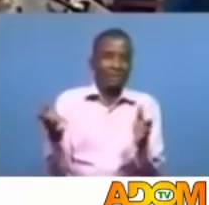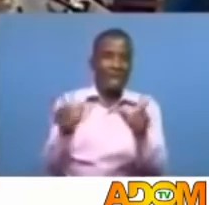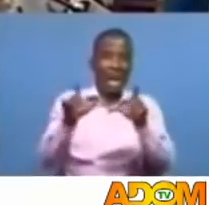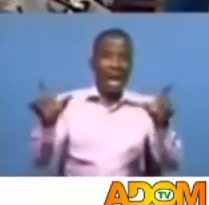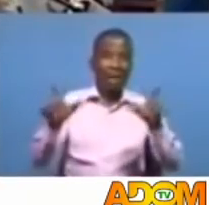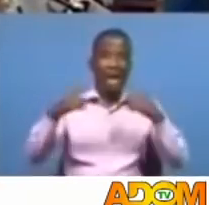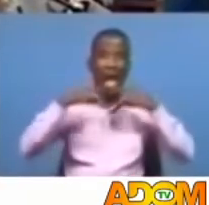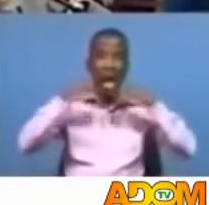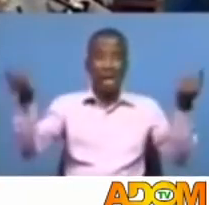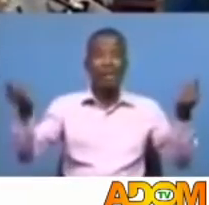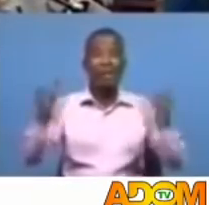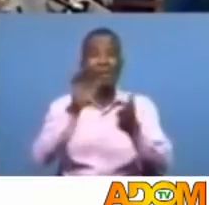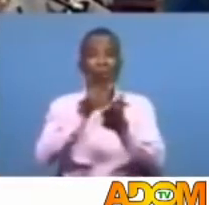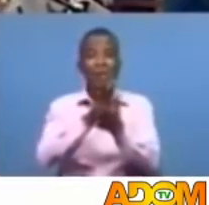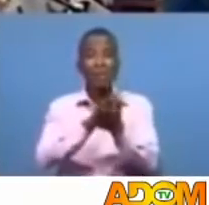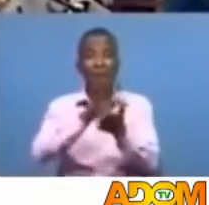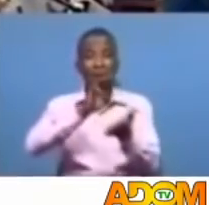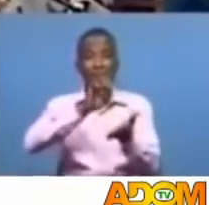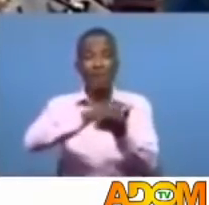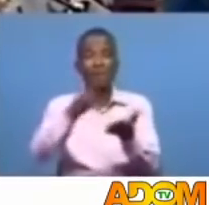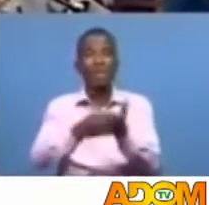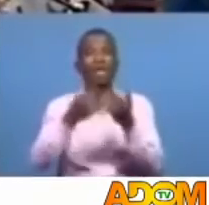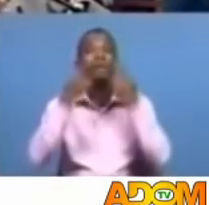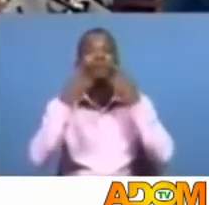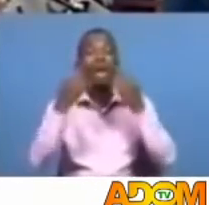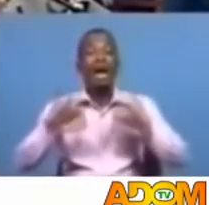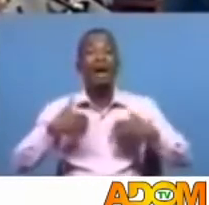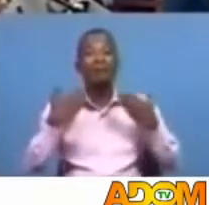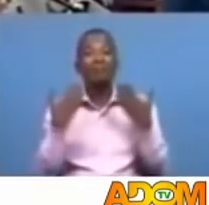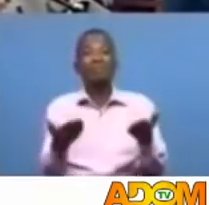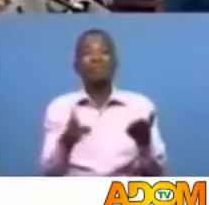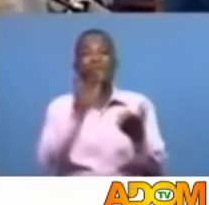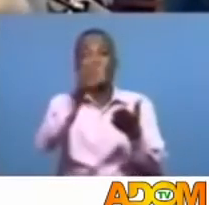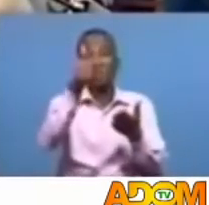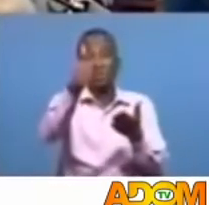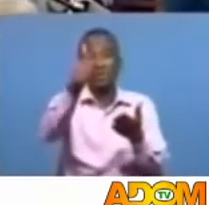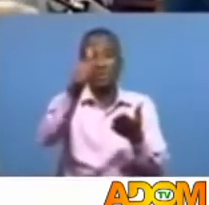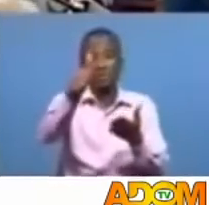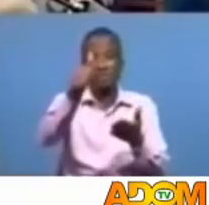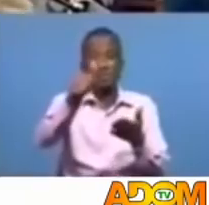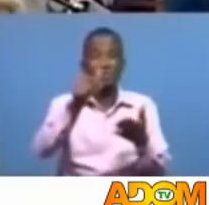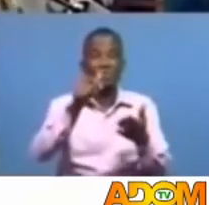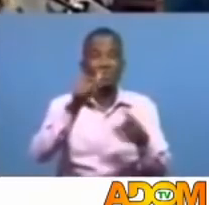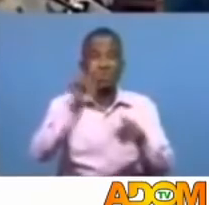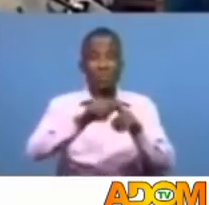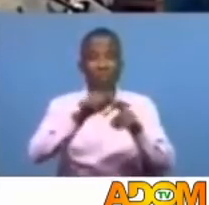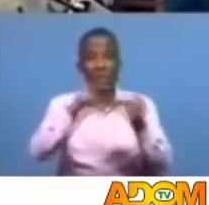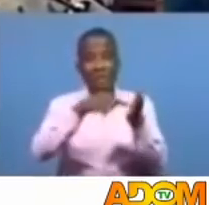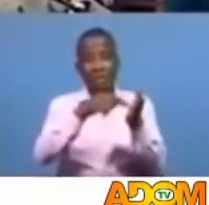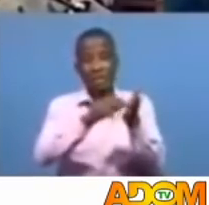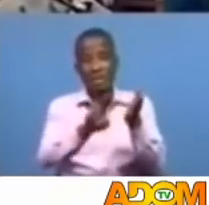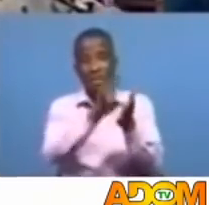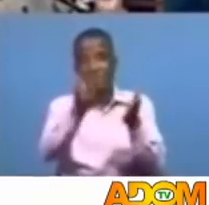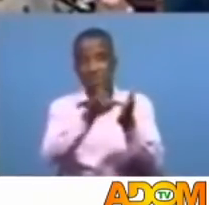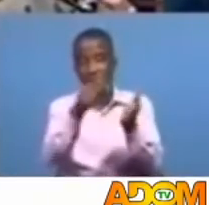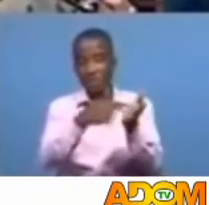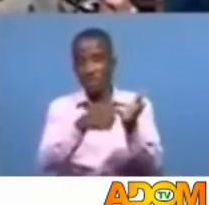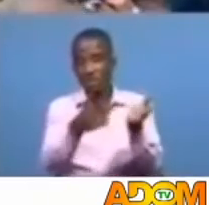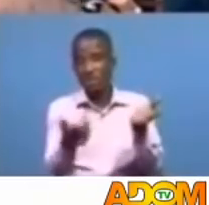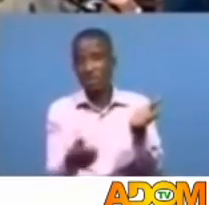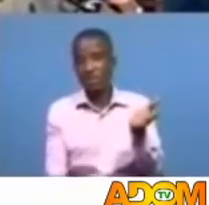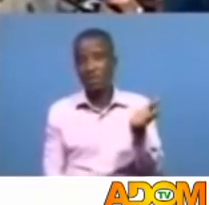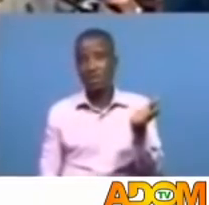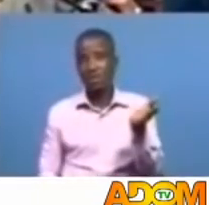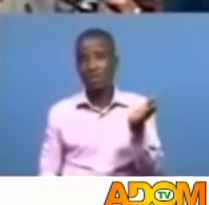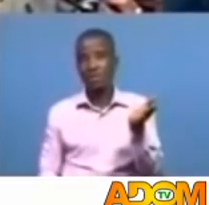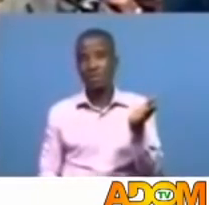of the ruling is what I'm referring to. But I leave it entirely to your lordships. The language is that it is not